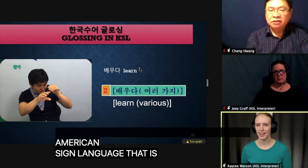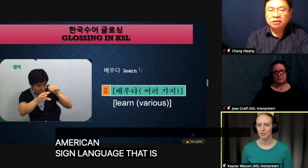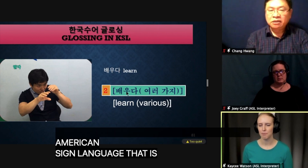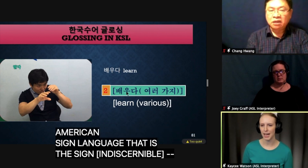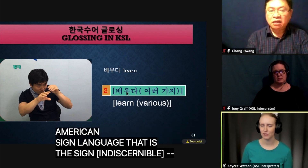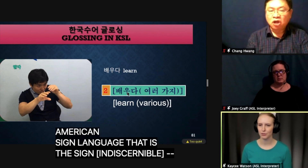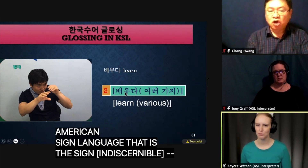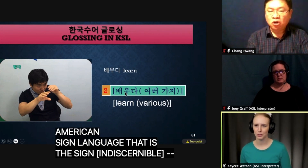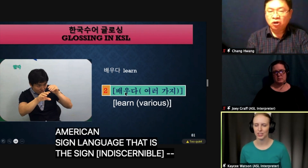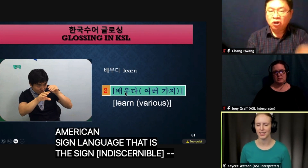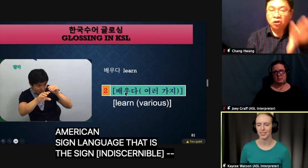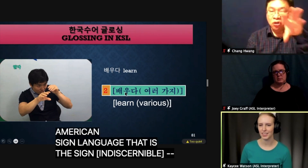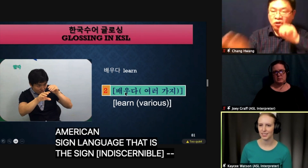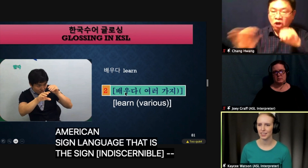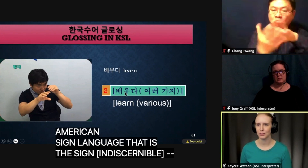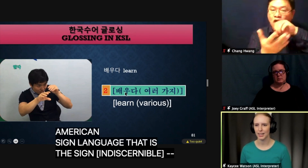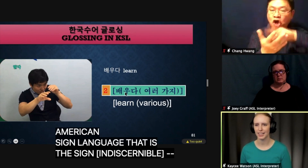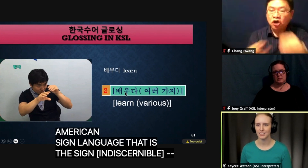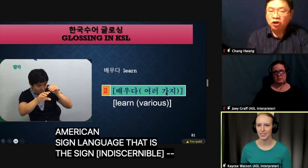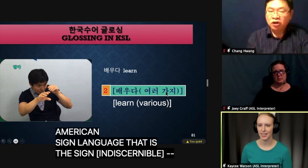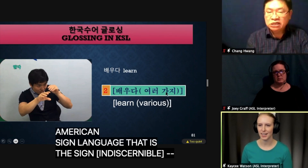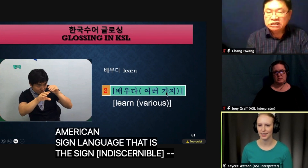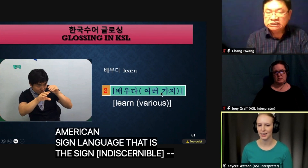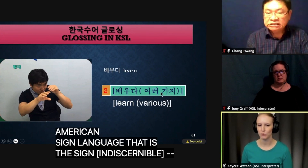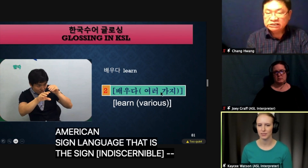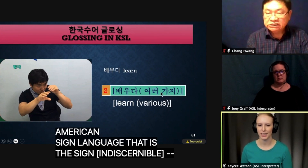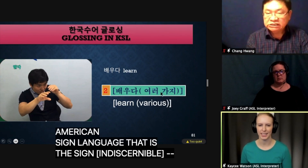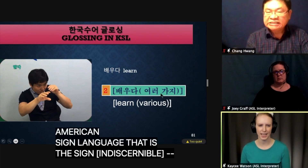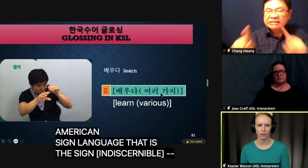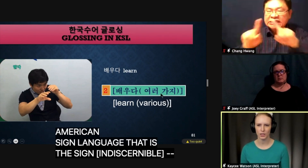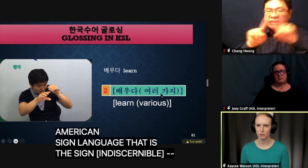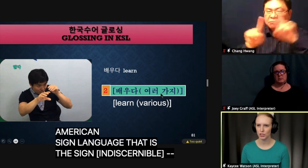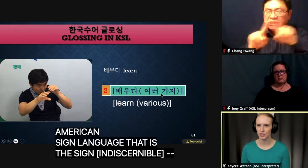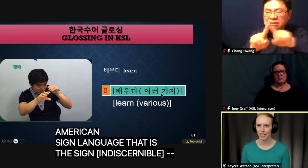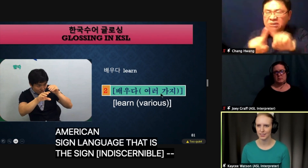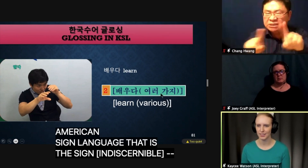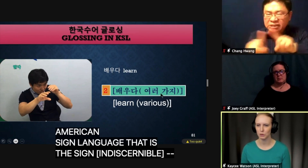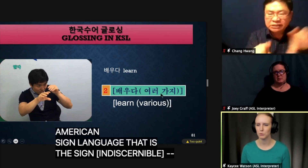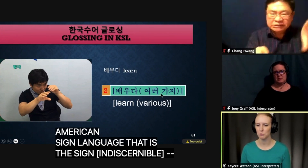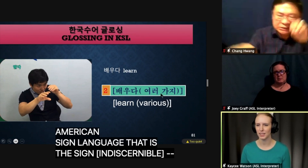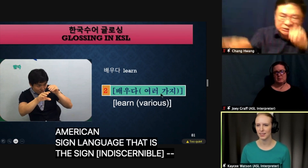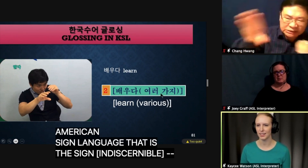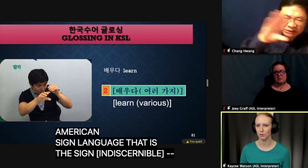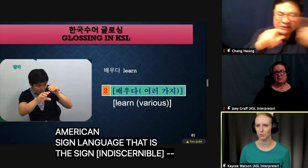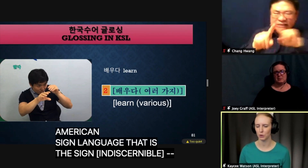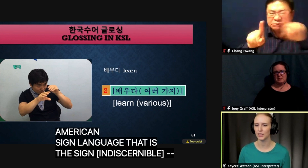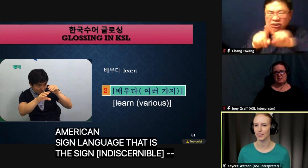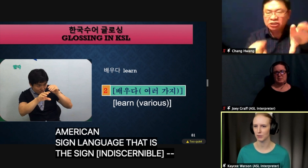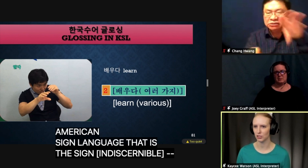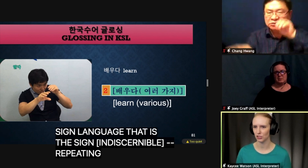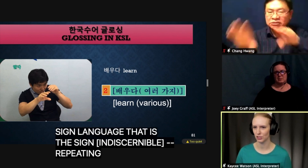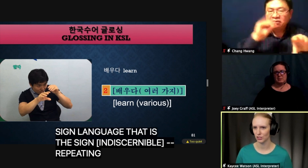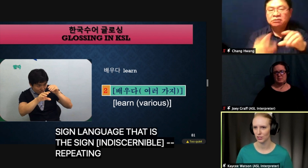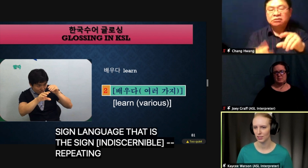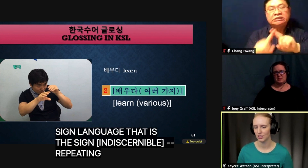So that back and forth motion, that leaning left to right into the eye, that way of signing, how can we show that? How can we depict that with